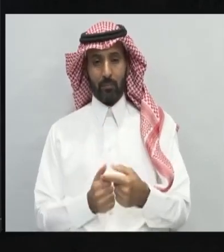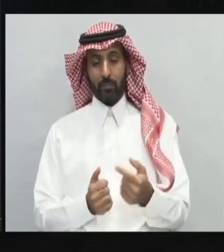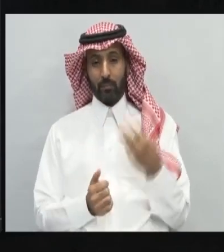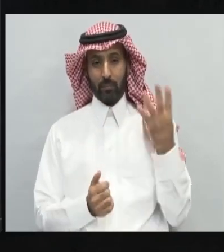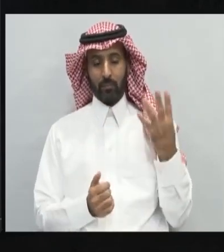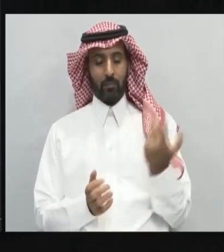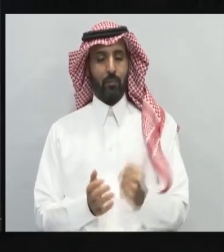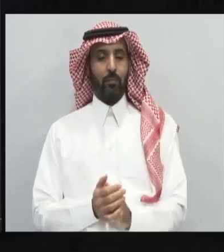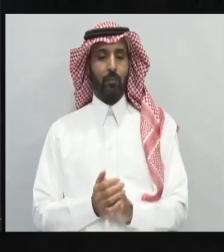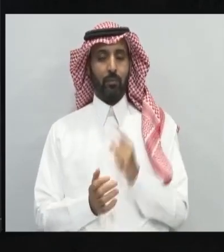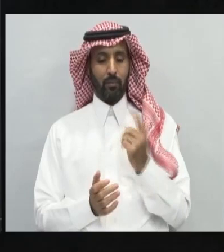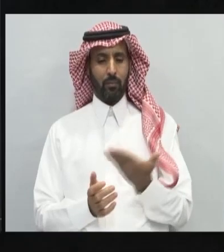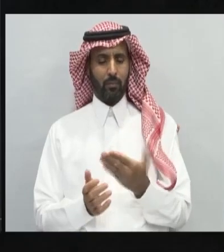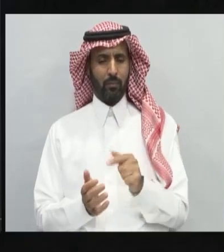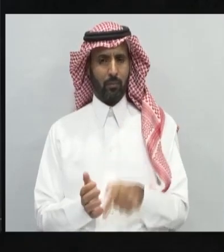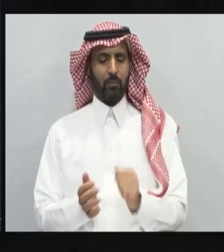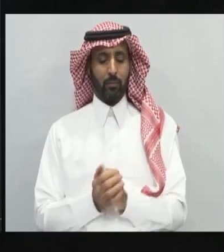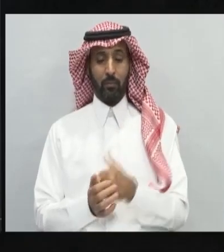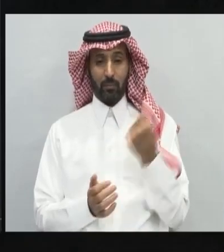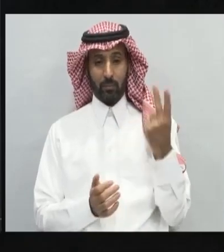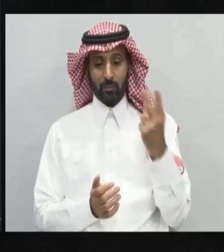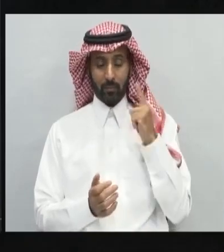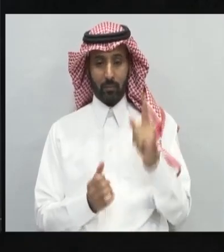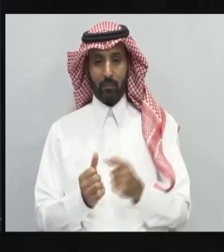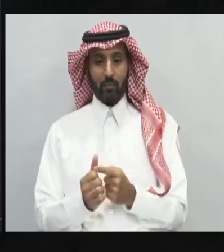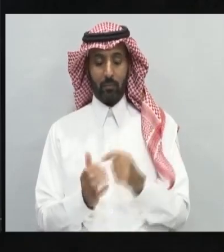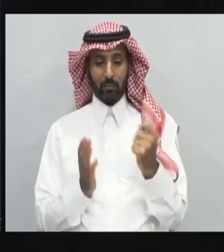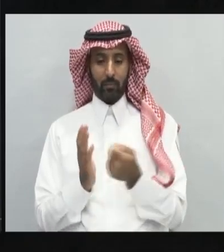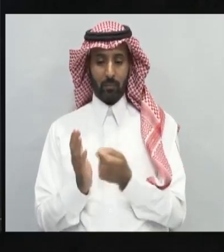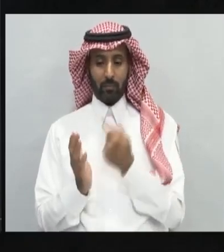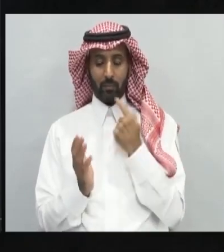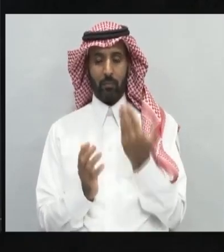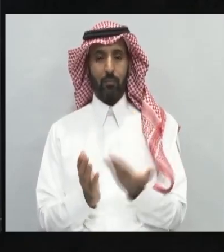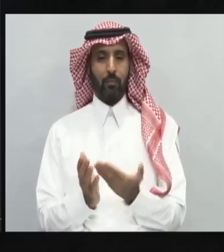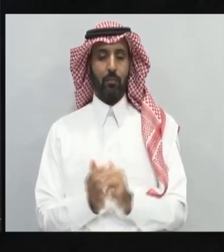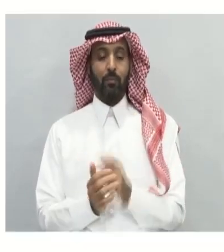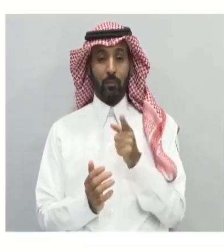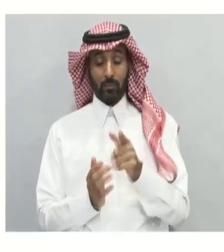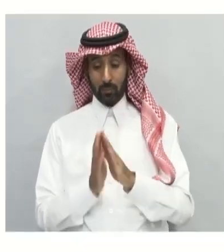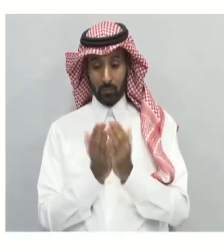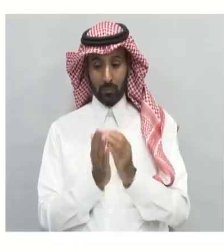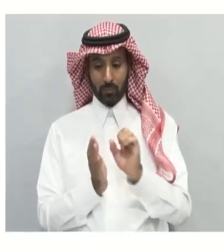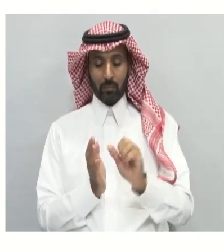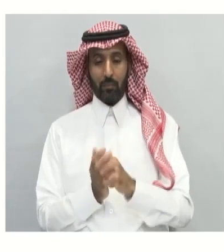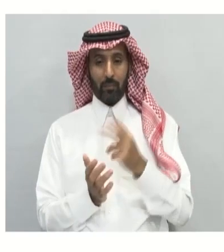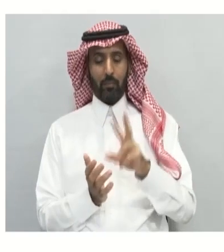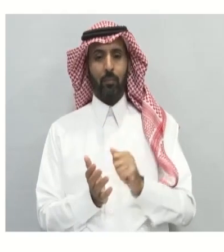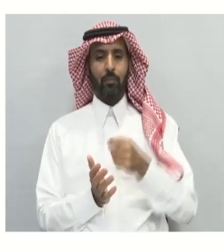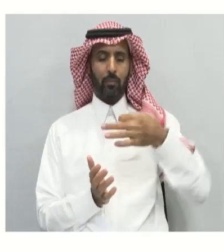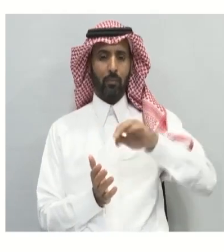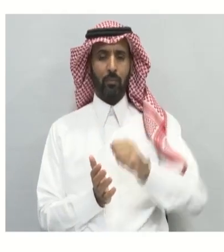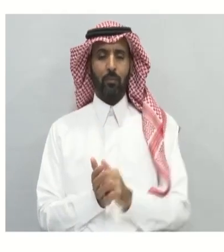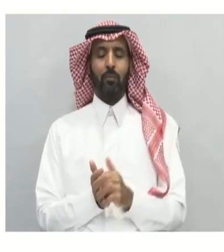fourth unit. Our lesson today is the second part from the writing lesson. In your books, page 56